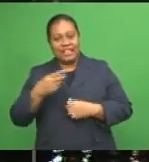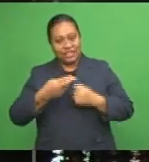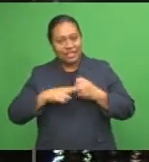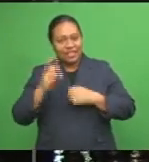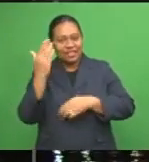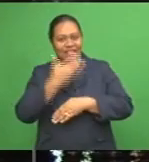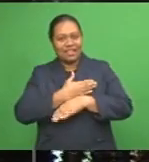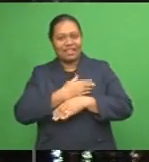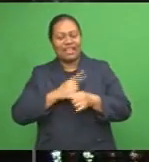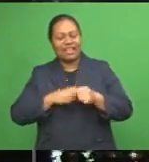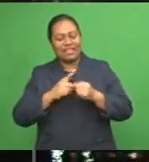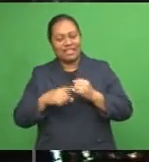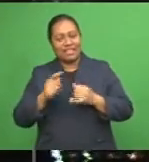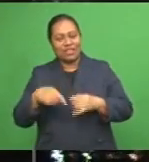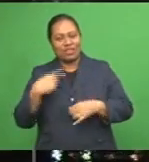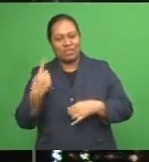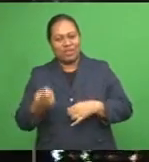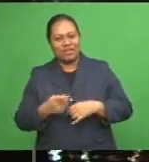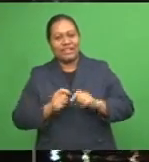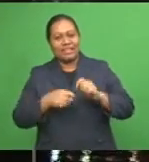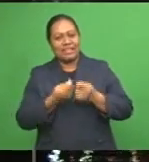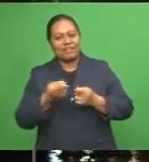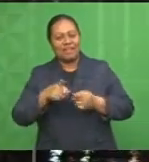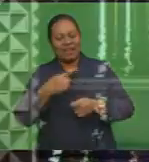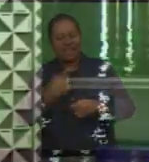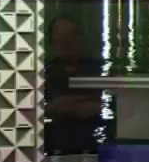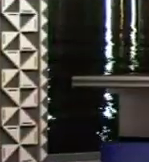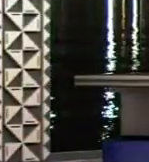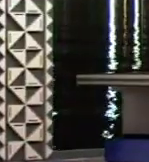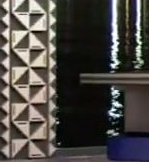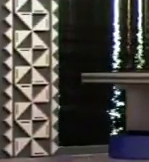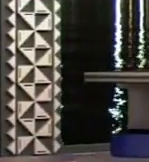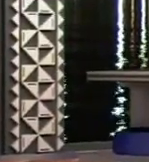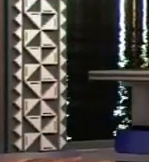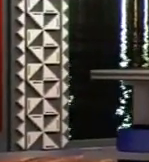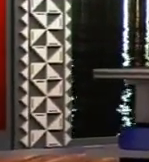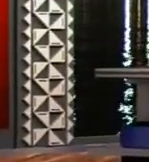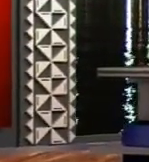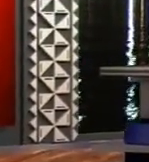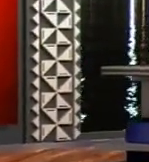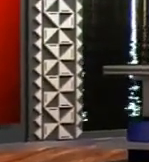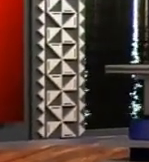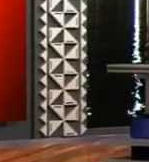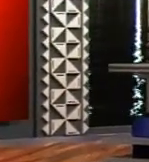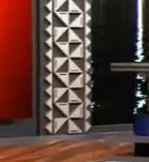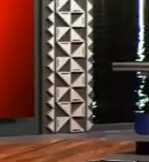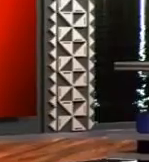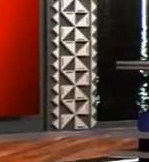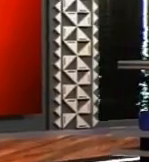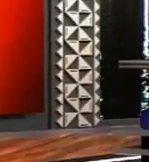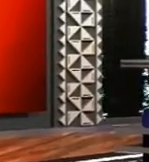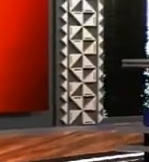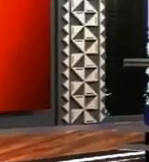for tonight. Until tomorrow, from the team and I, we're wishing you all a blessed new week ahead. Bye for now.